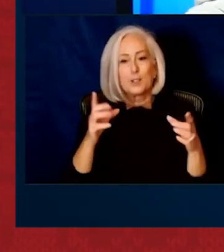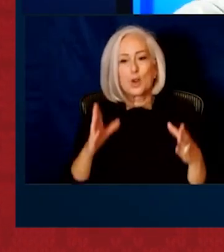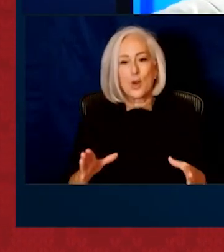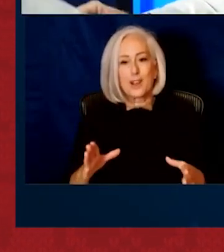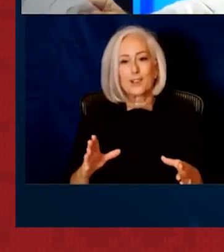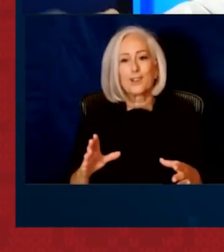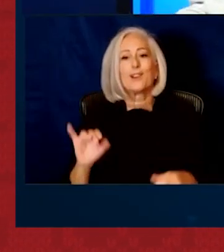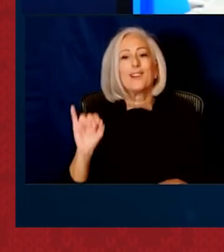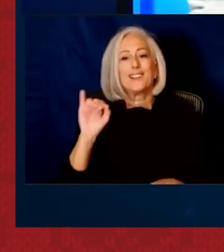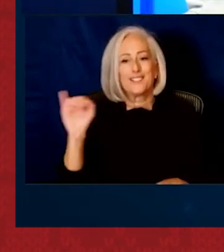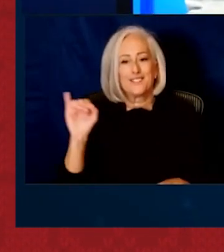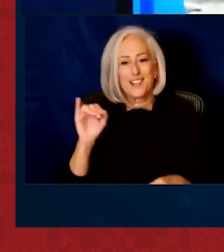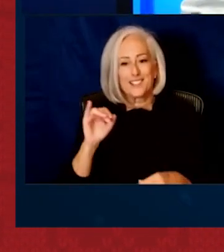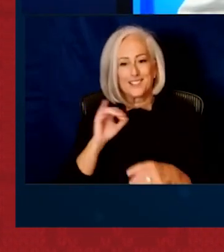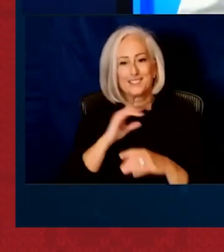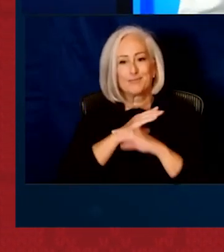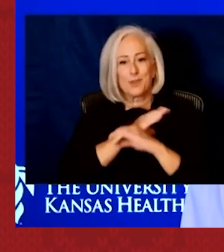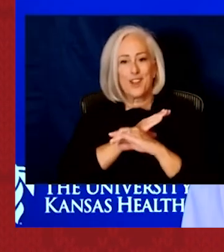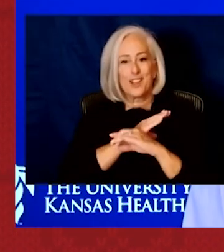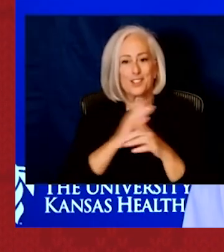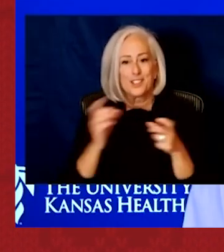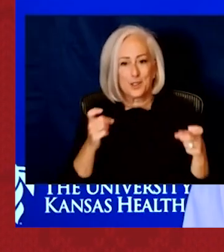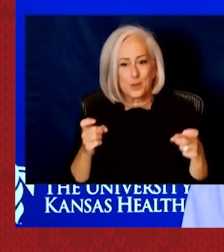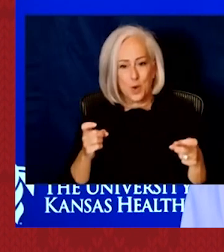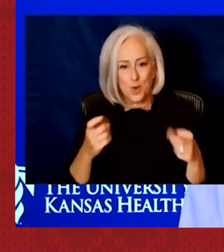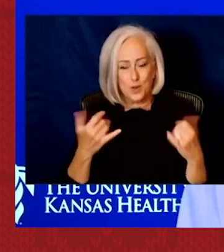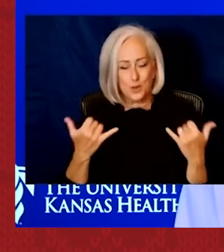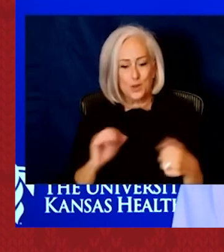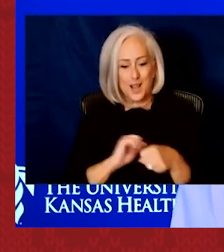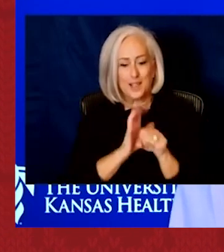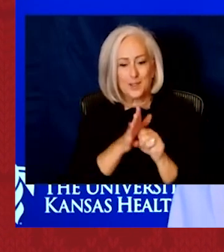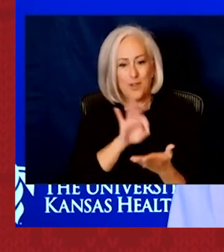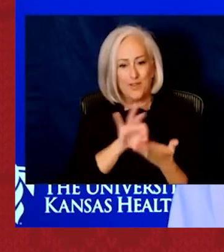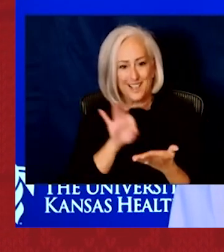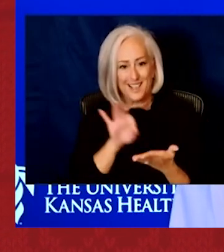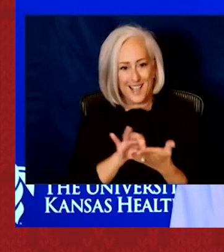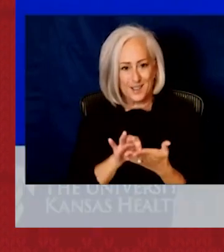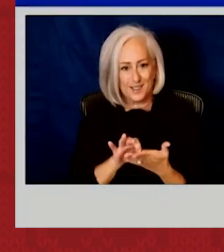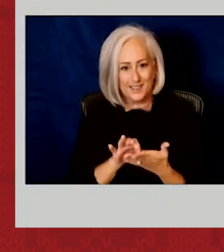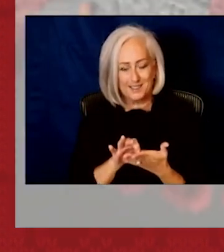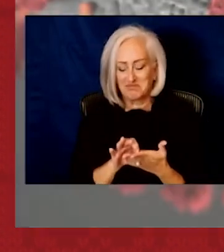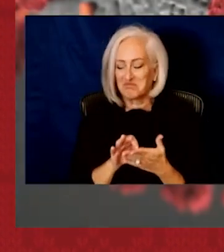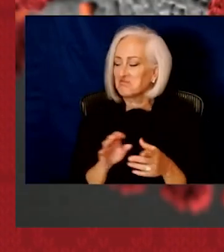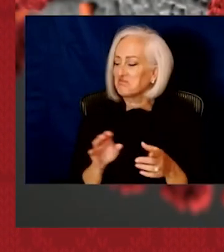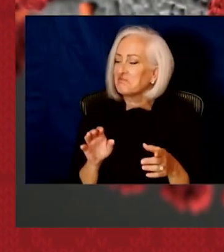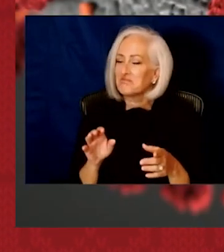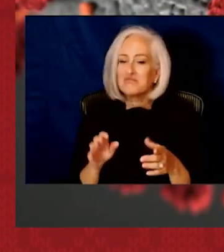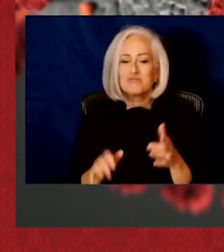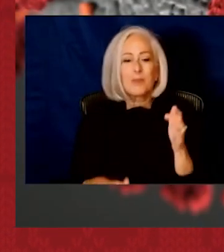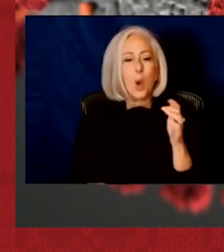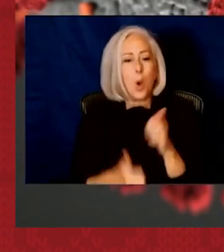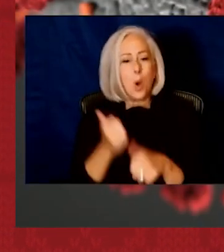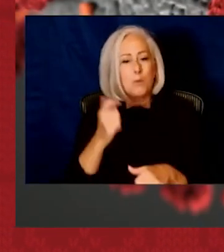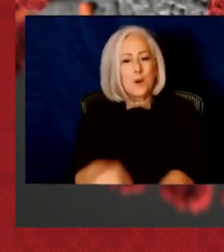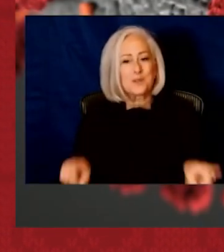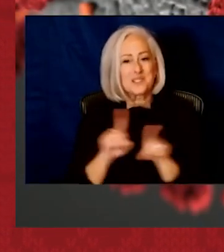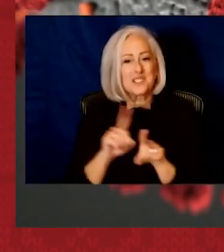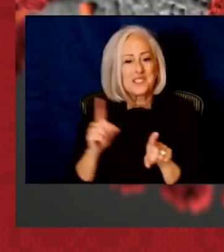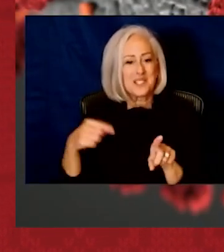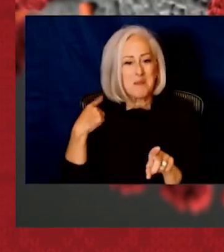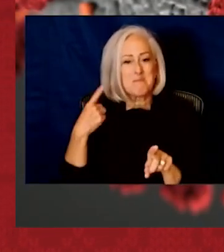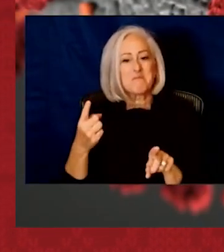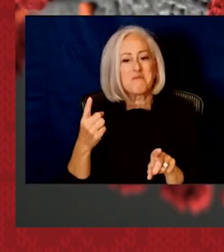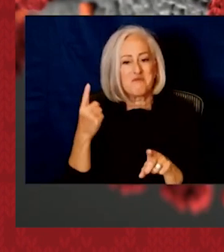with today's COVID count. Yeah, COVID count is similar to what it was and really what it has been for the last couple weeks,